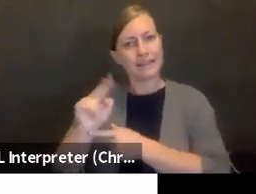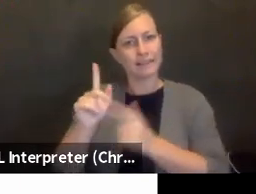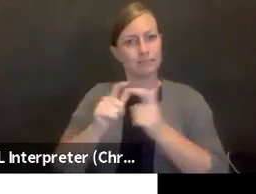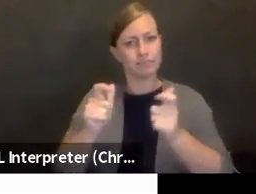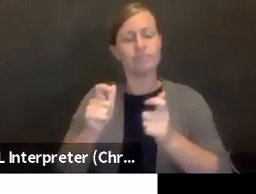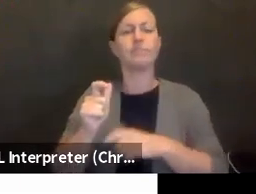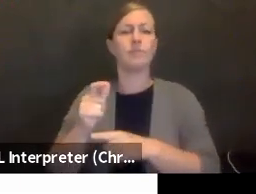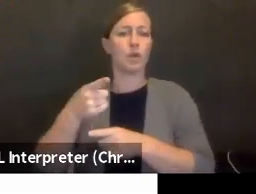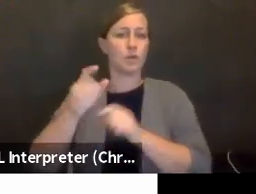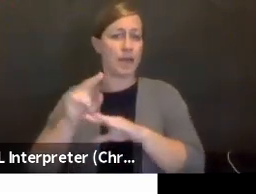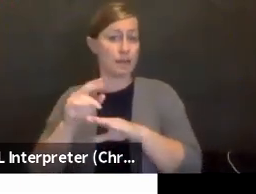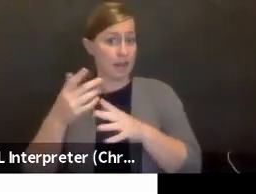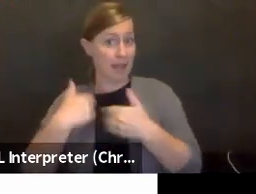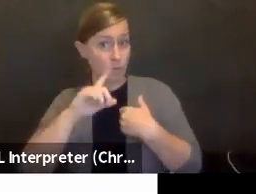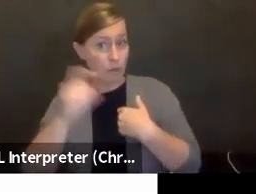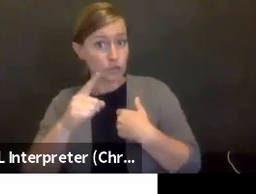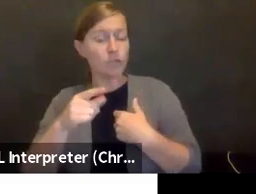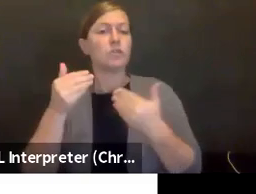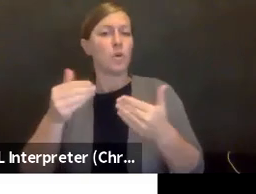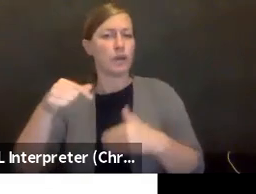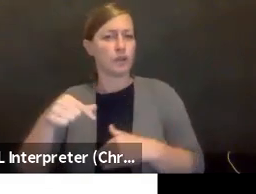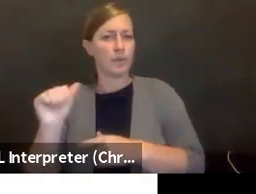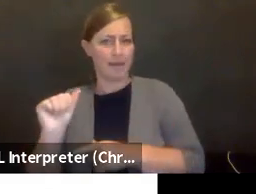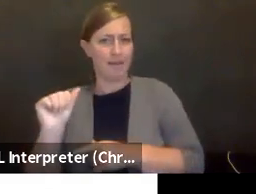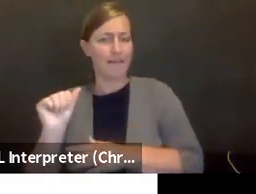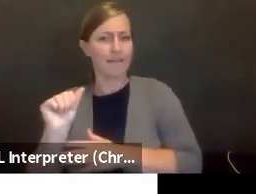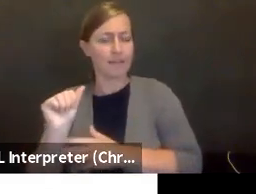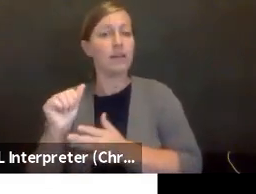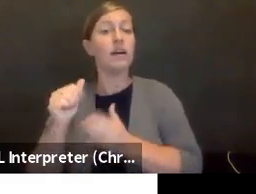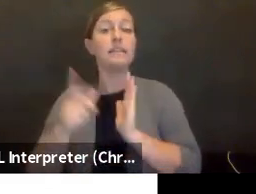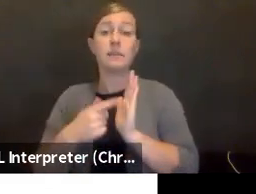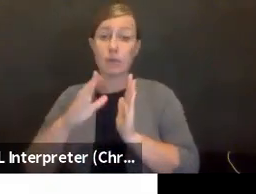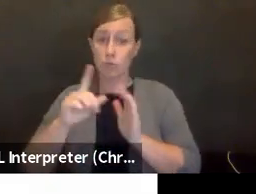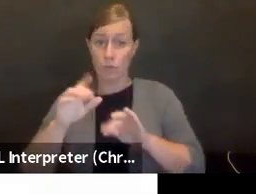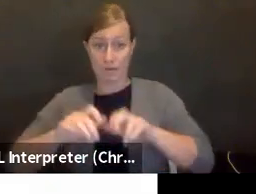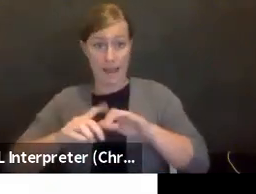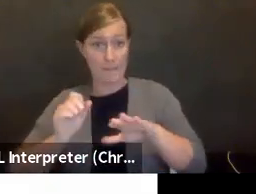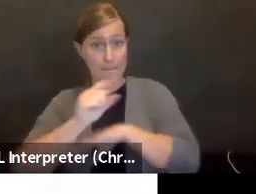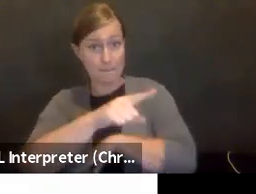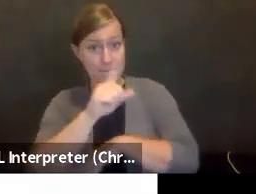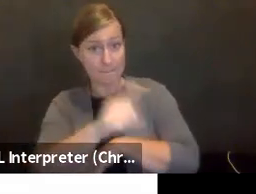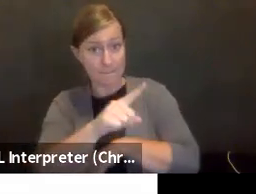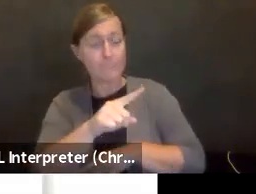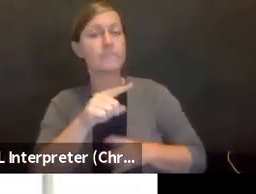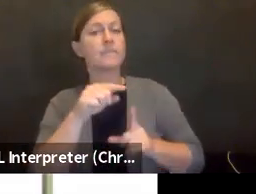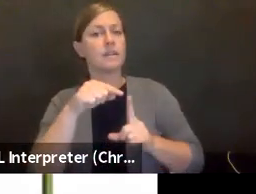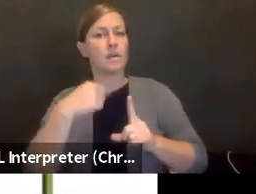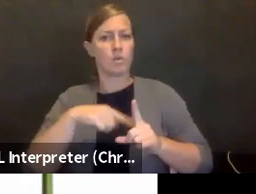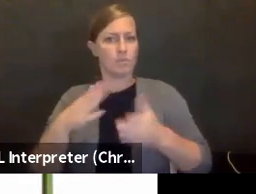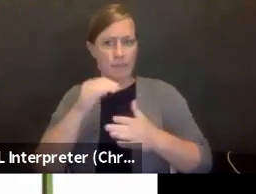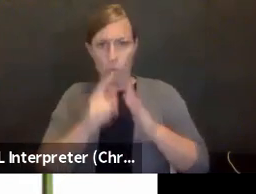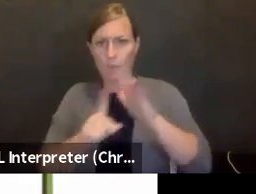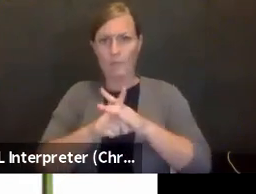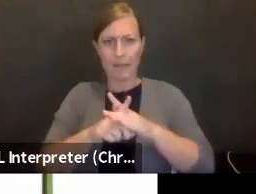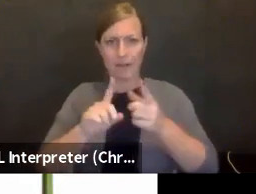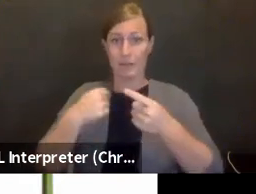your questions may not appear until they're answered. We will not be answering questions that are not pertaining to the content of Seesaw for